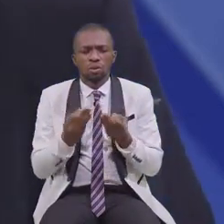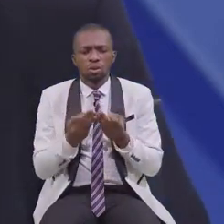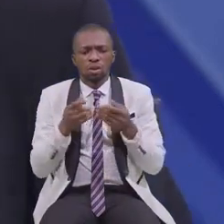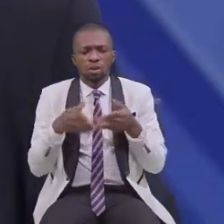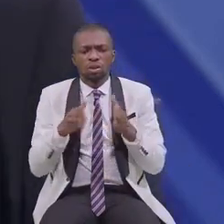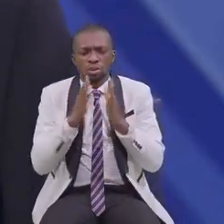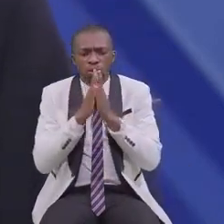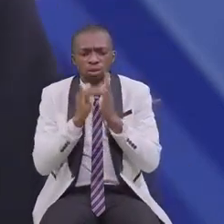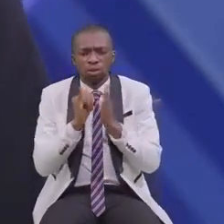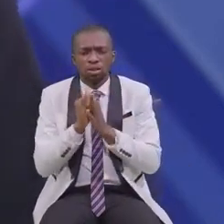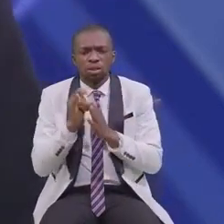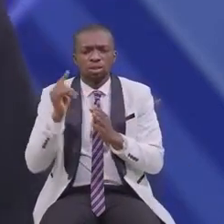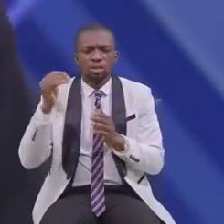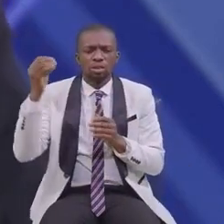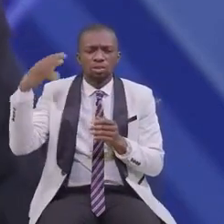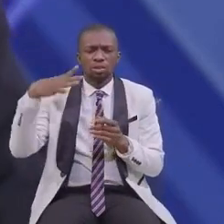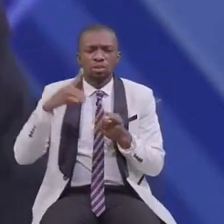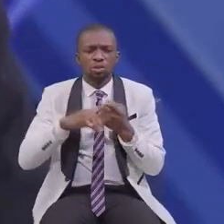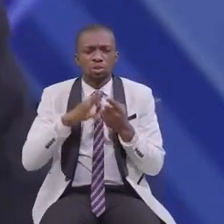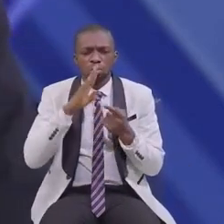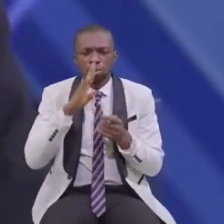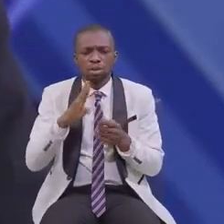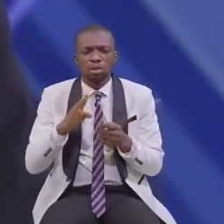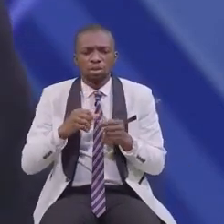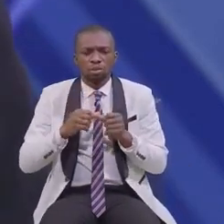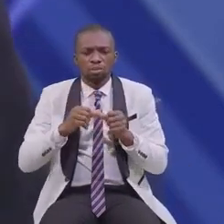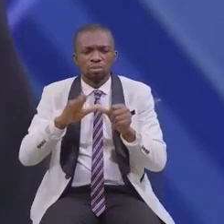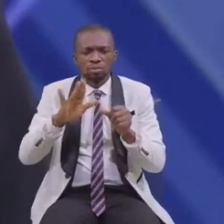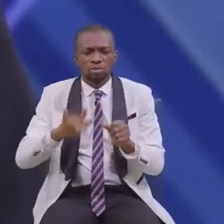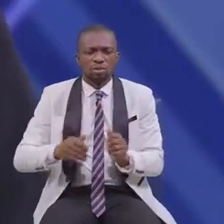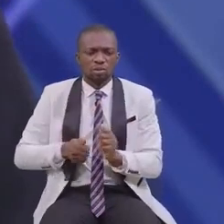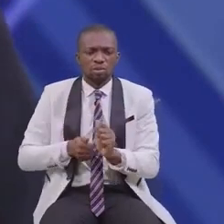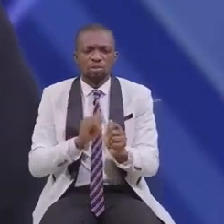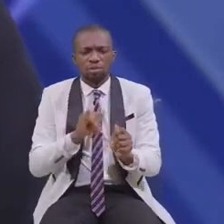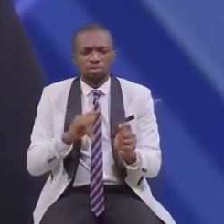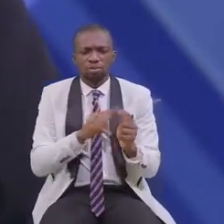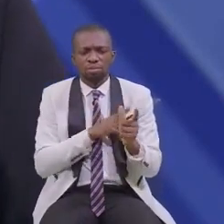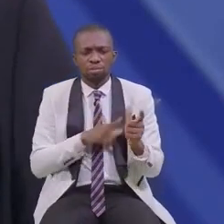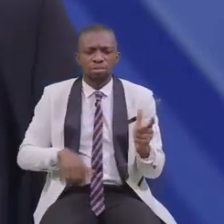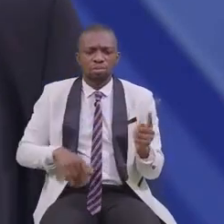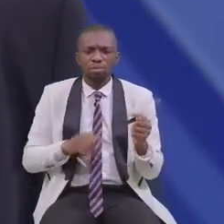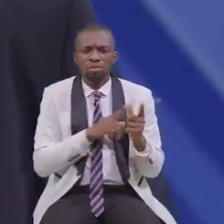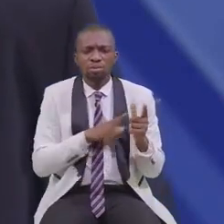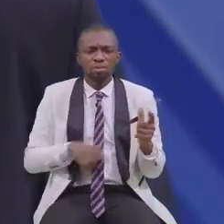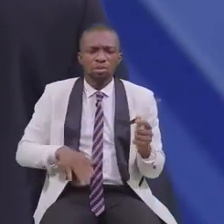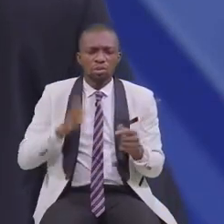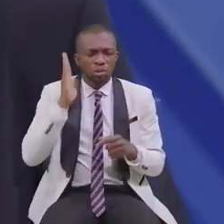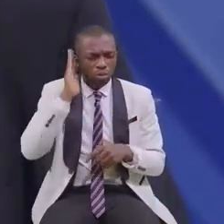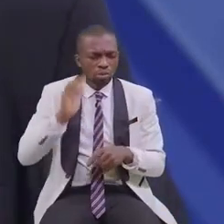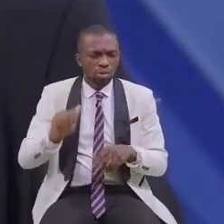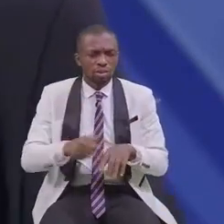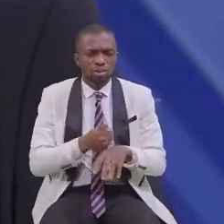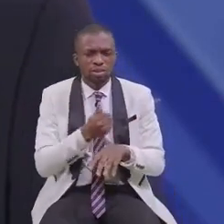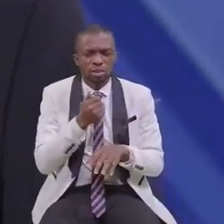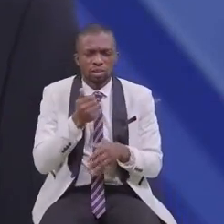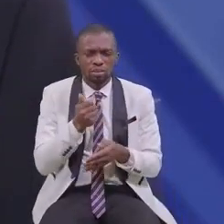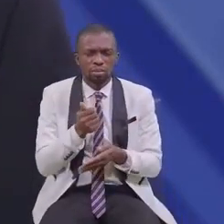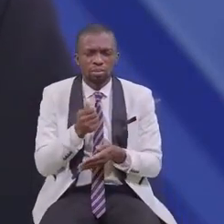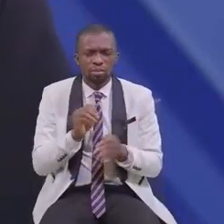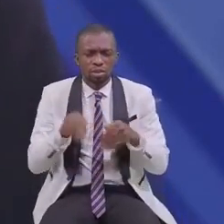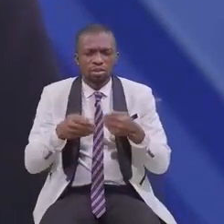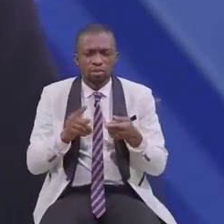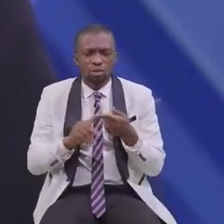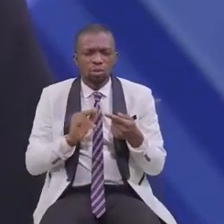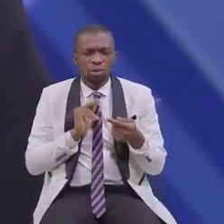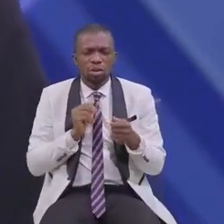to be faithful, consistently following the Lord will bestow it upon every one of